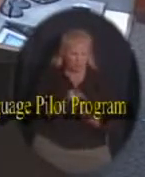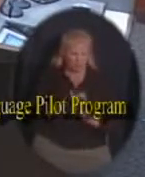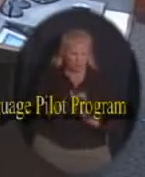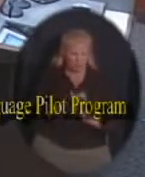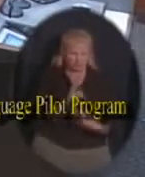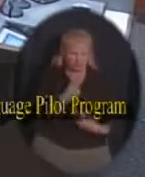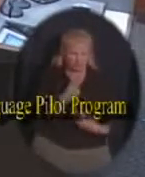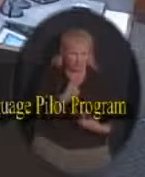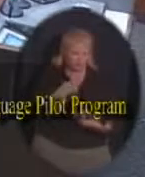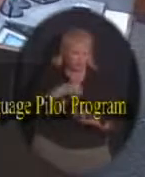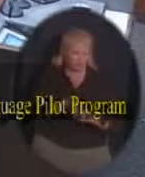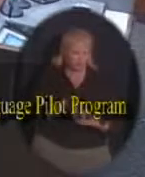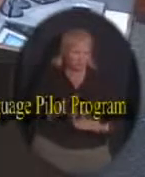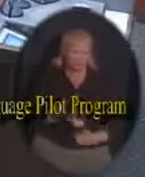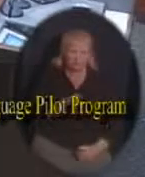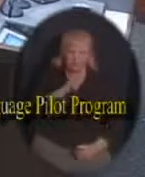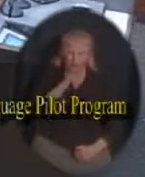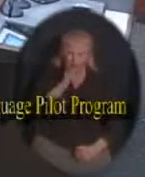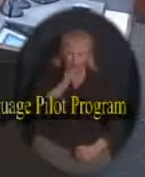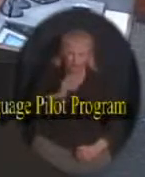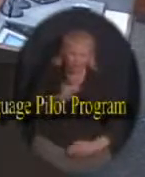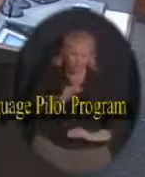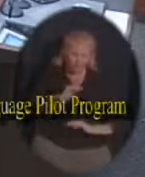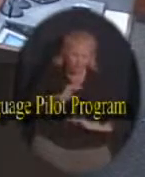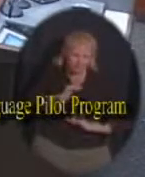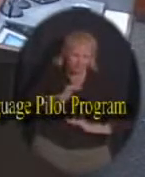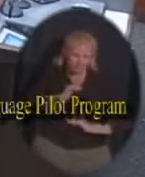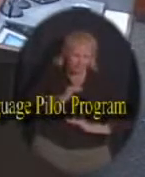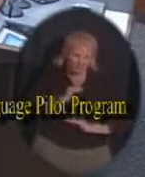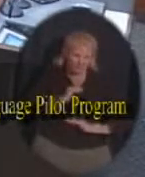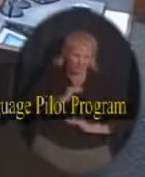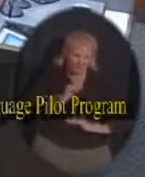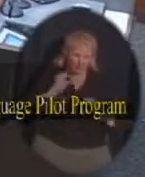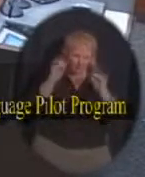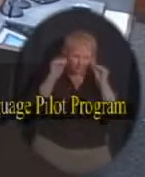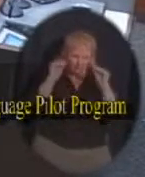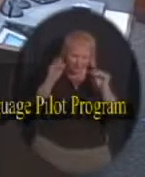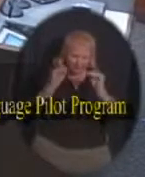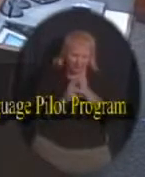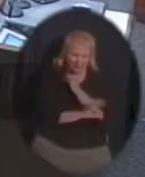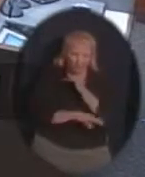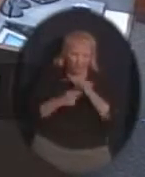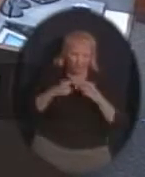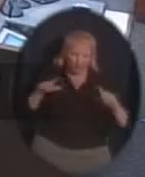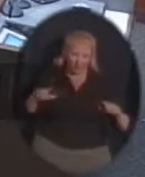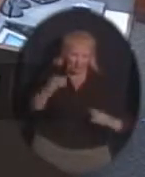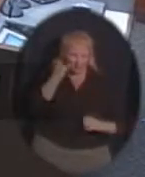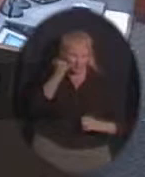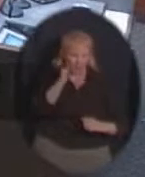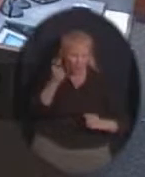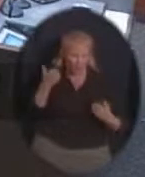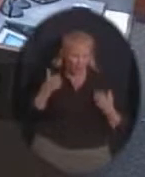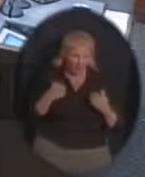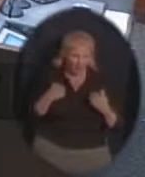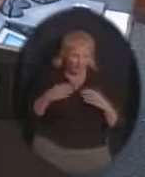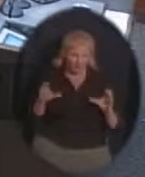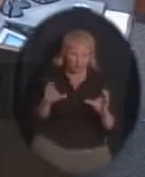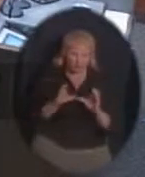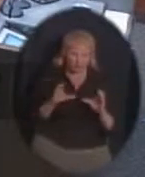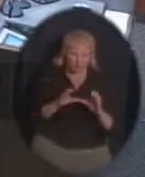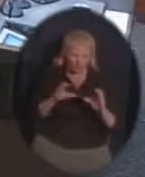satisfied that we're teaching foreign language without a certified language instructor in the classroom, to put it bluntly. We wouldn't teach